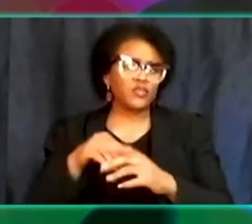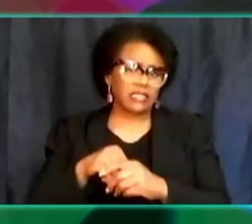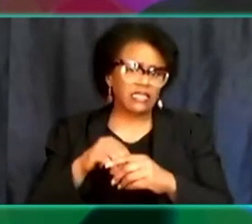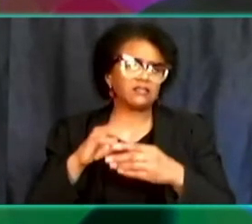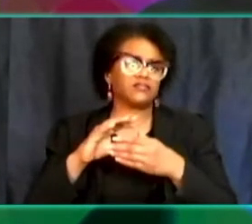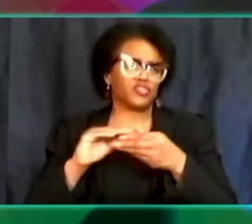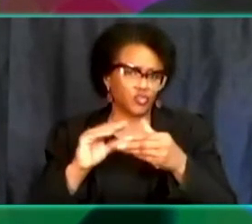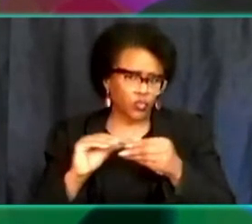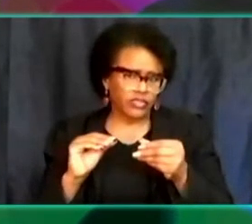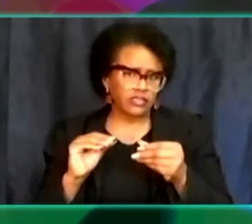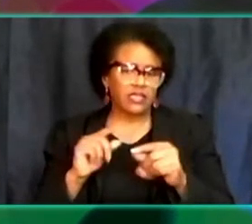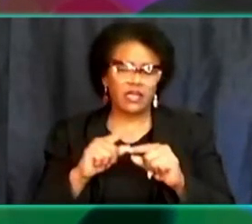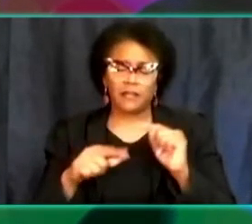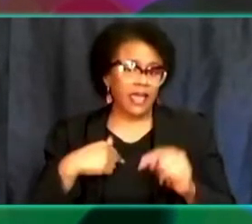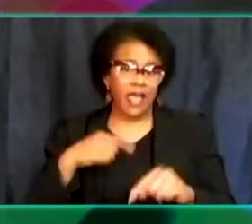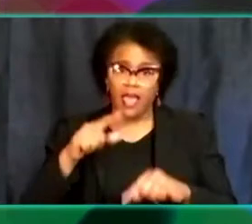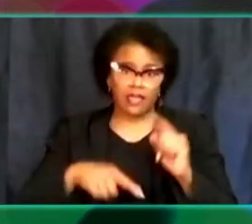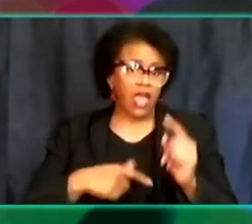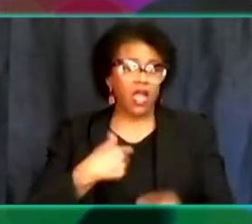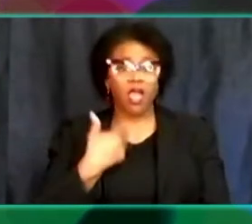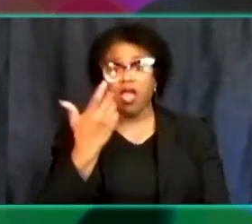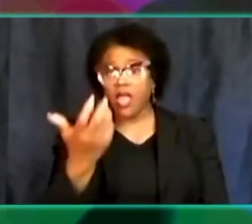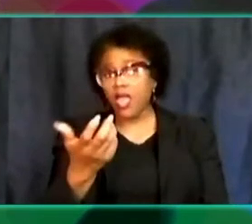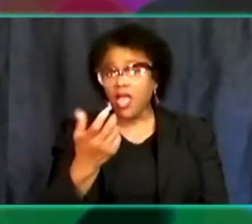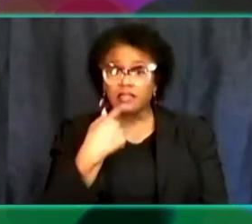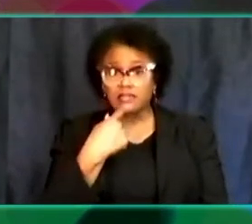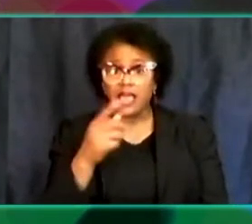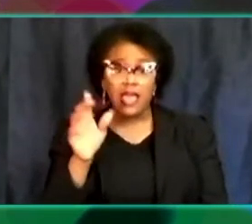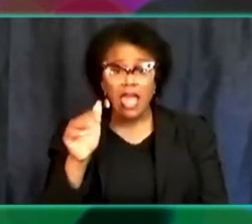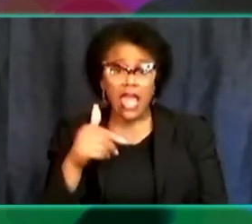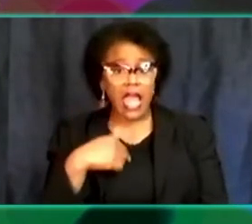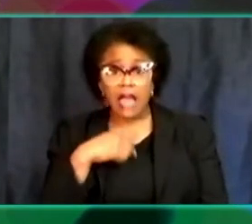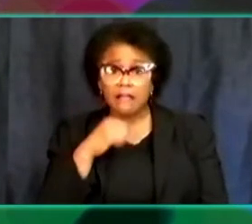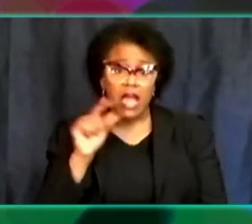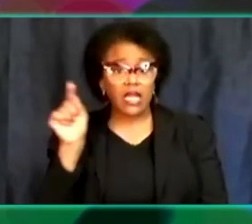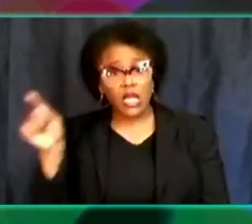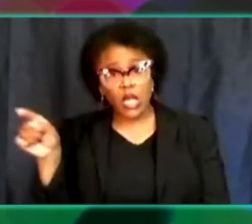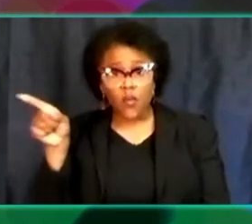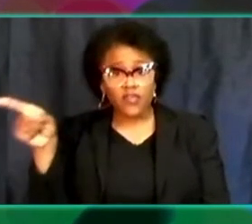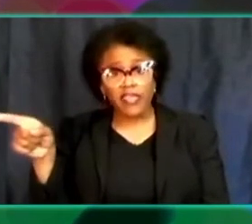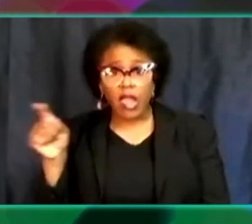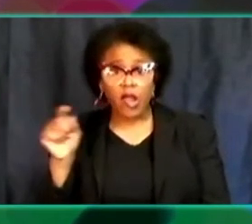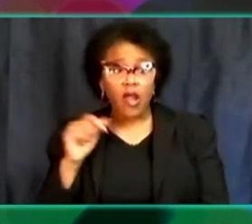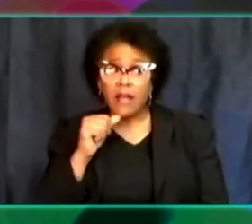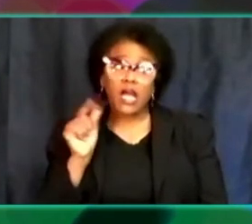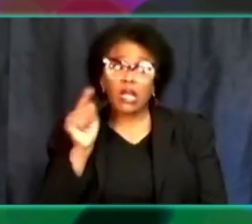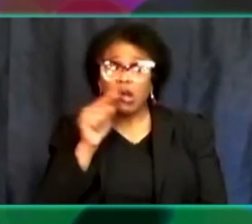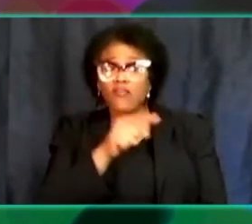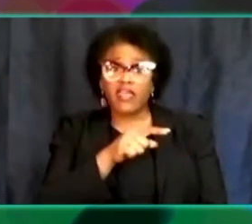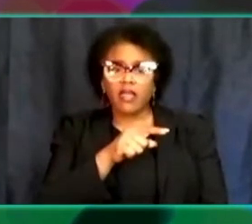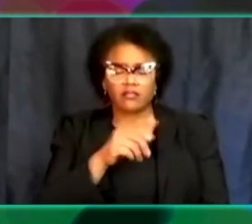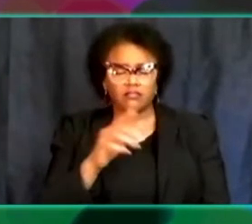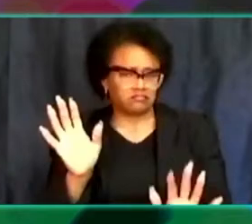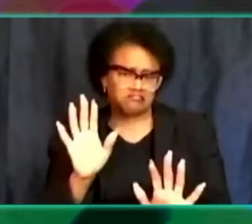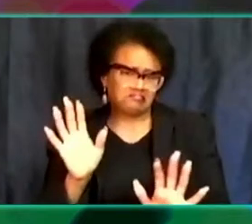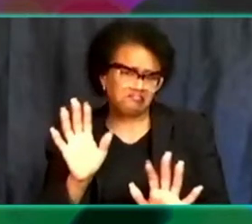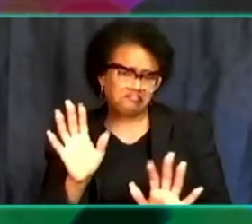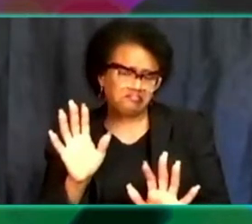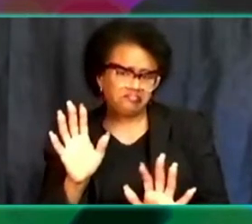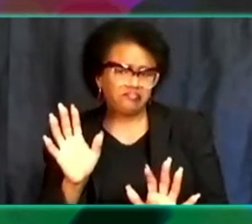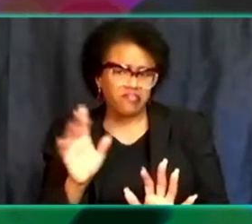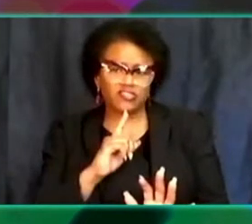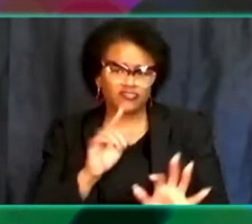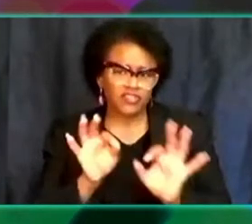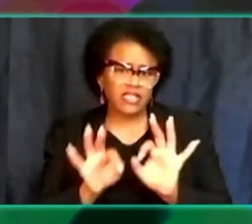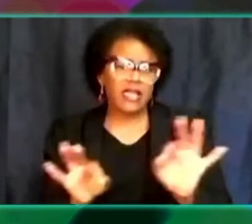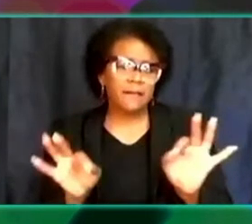know, come out and say, hey, I'm not gonna go here or there, you know. I think it's important